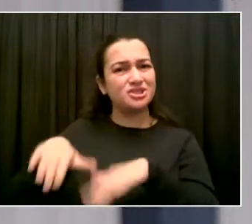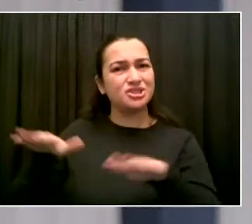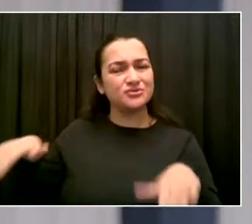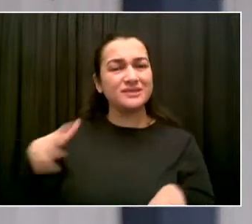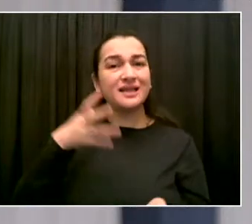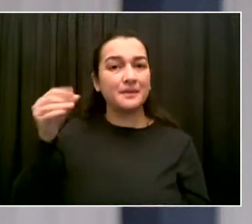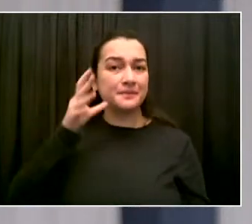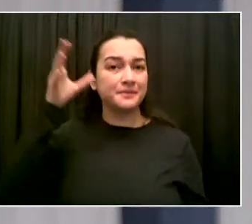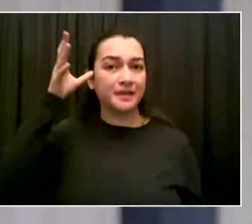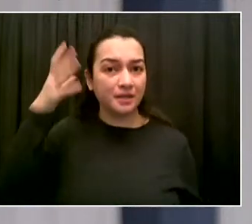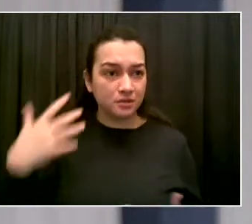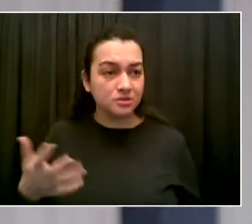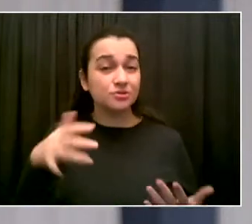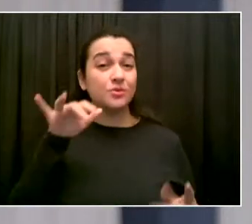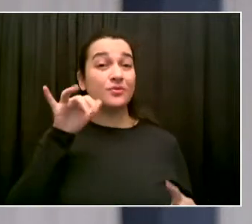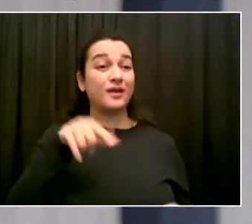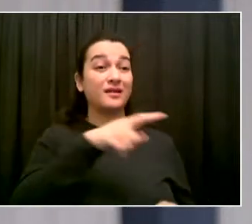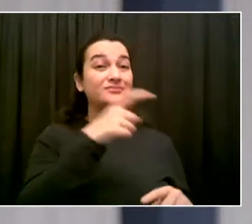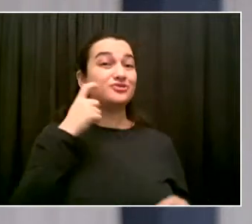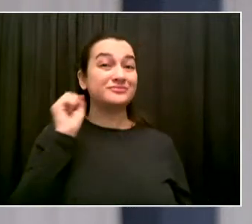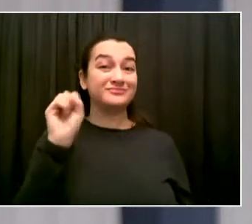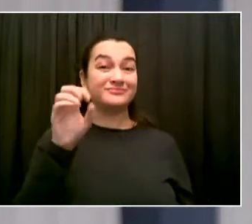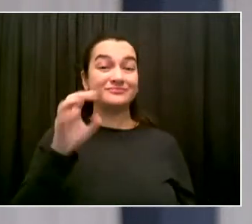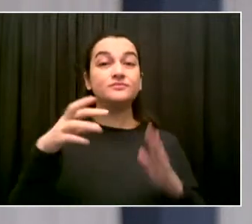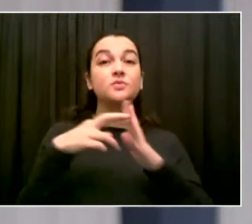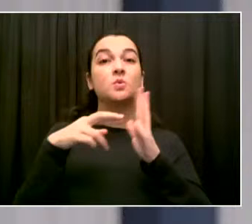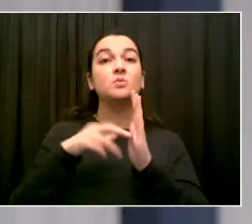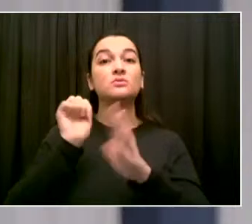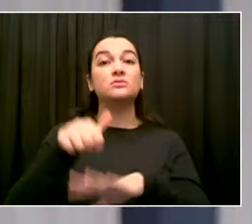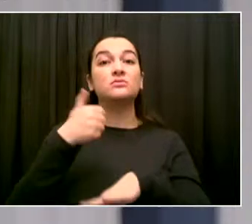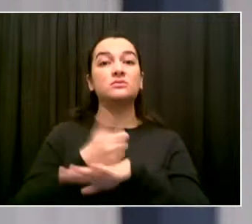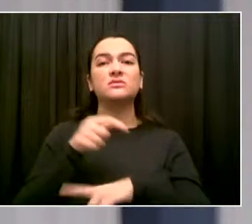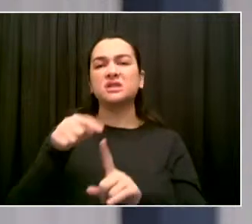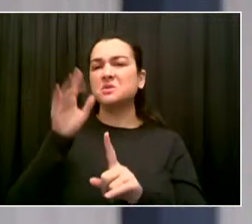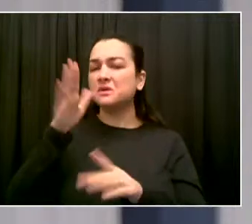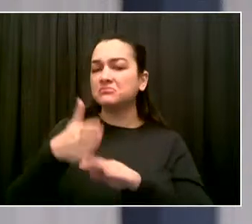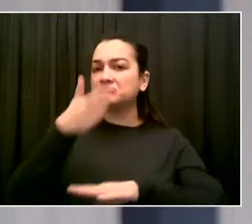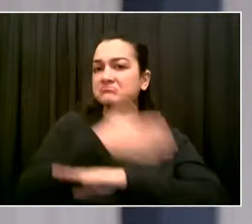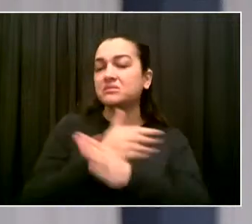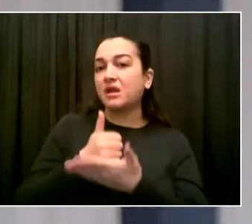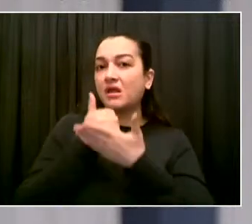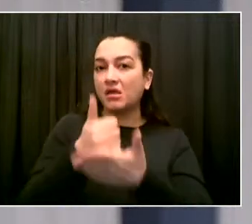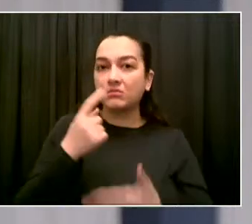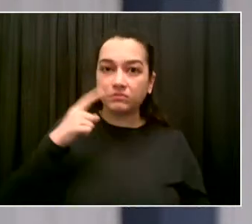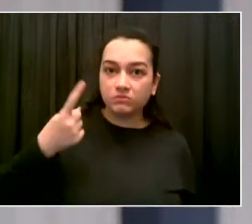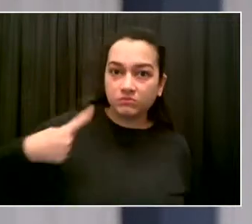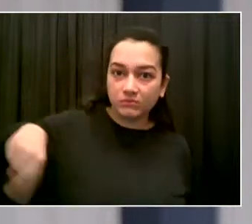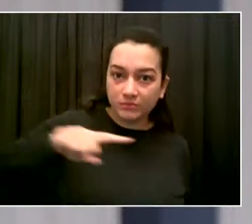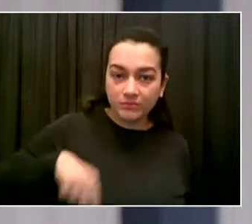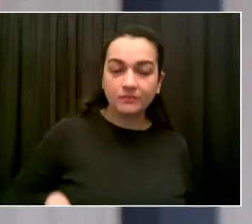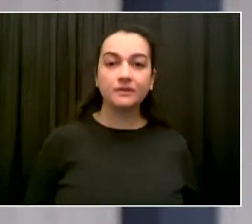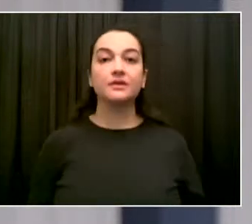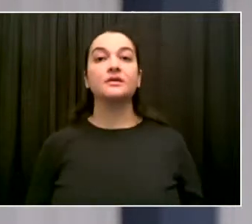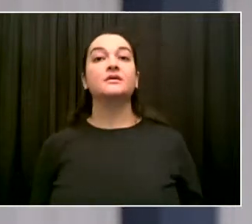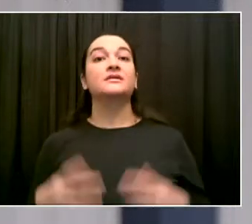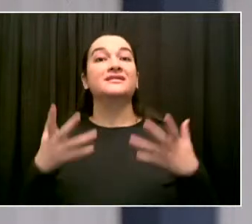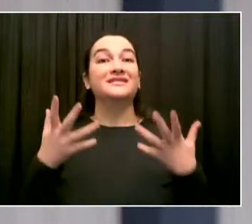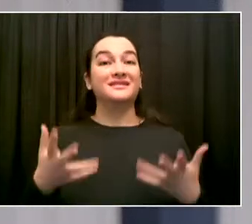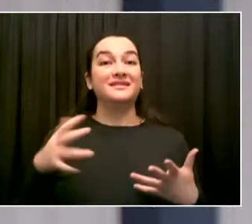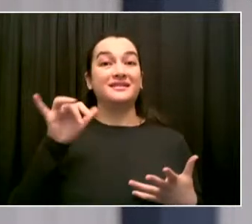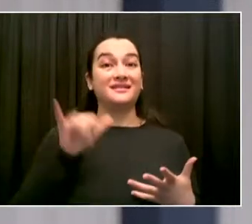most rigorous measures of any public school system in the nation. Our classroom and school closure rules will